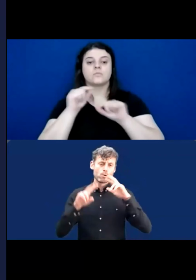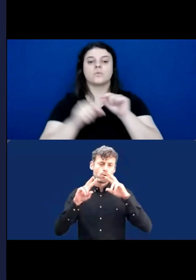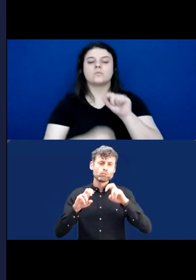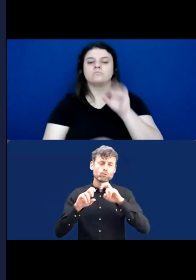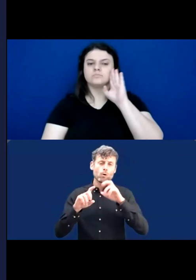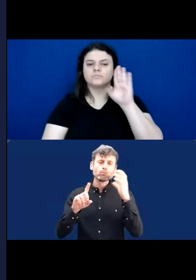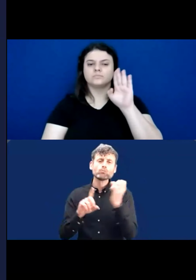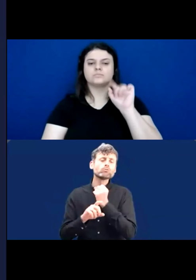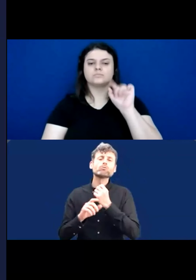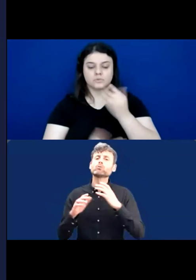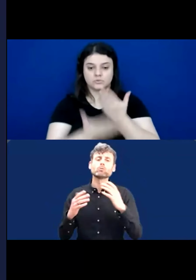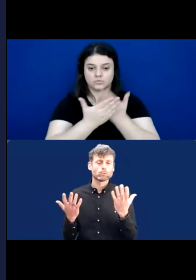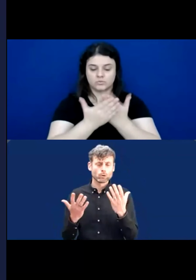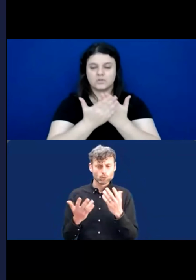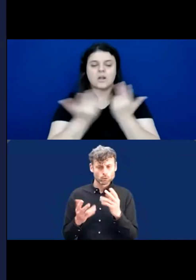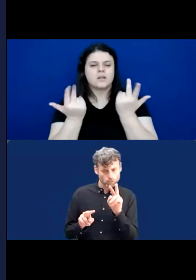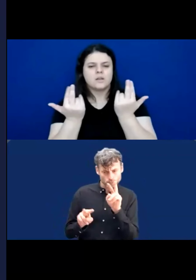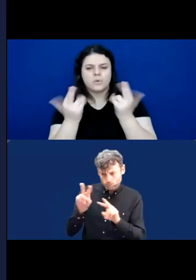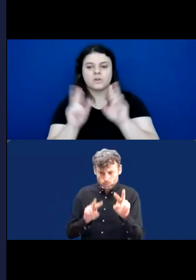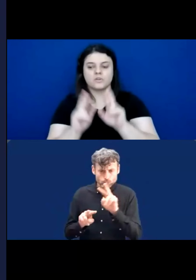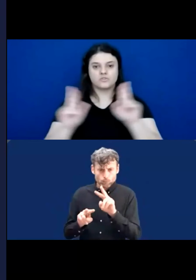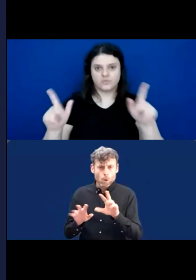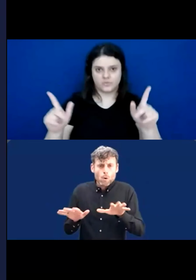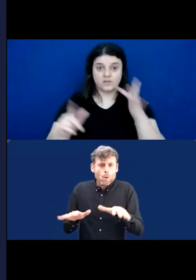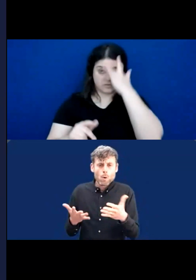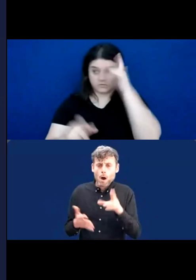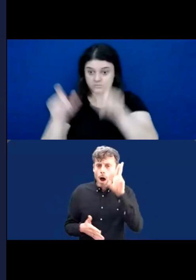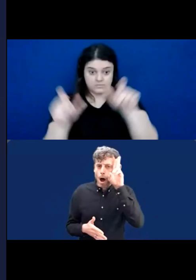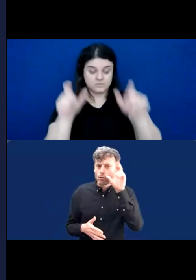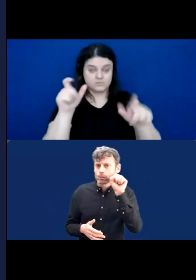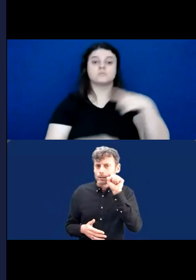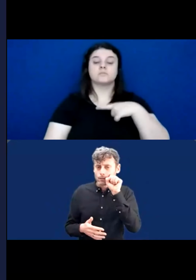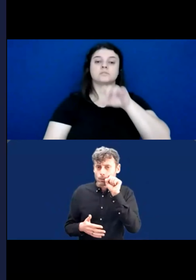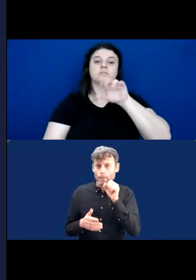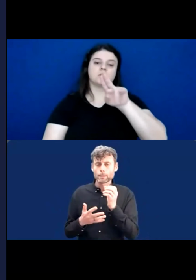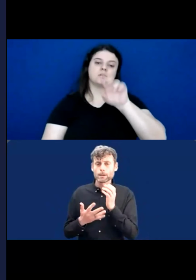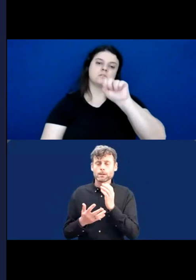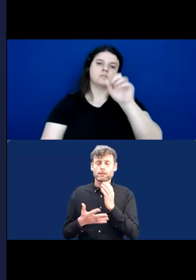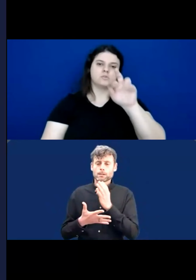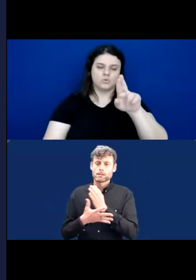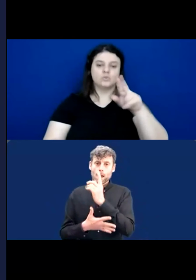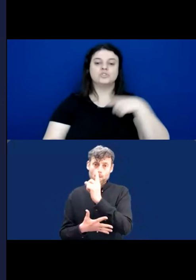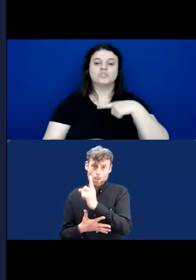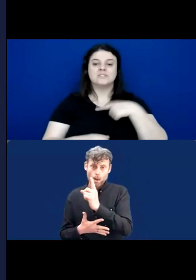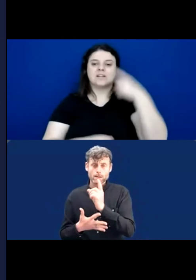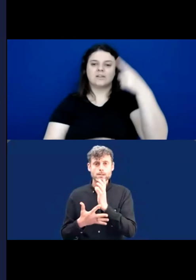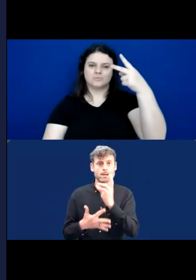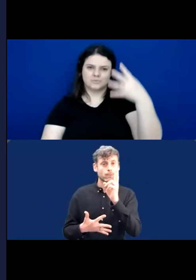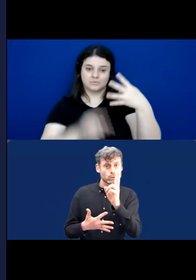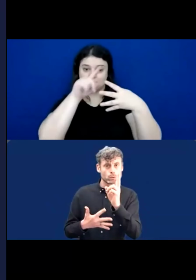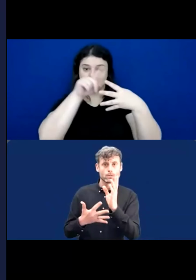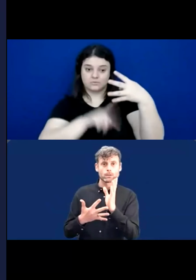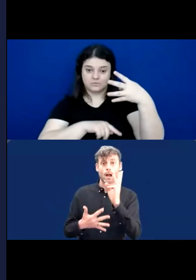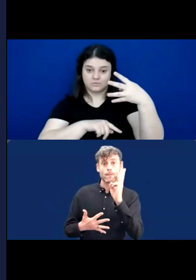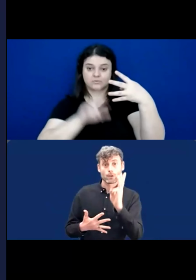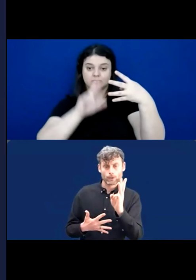describe the similarities and differences among people with Usher syndrome type 1, 2, or 3 with regard to general